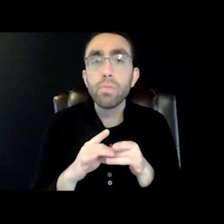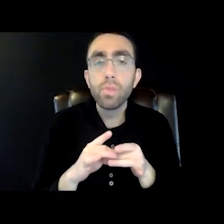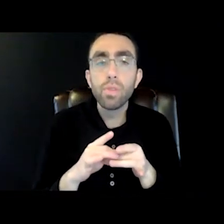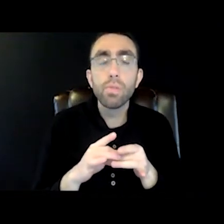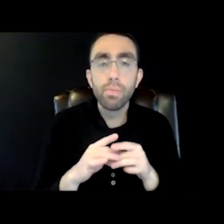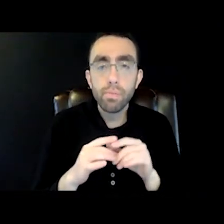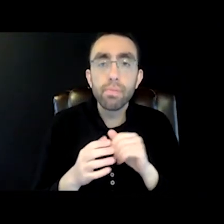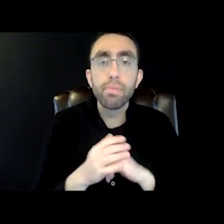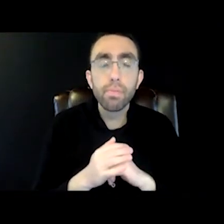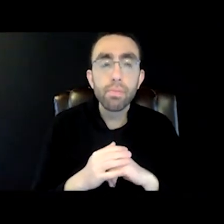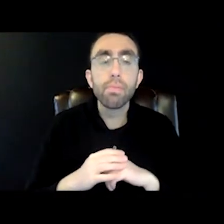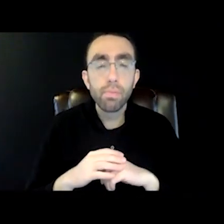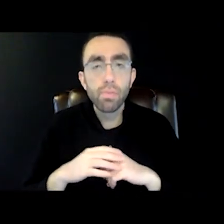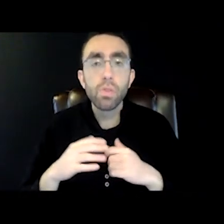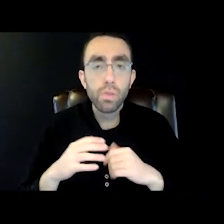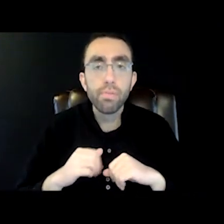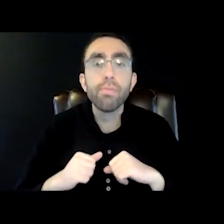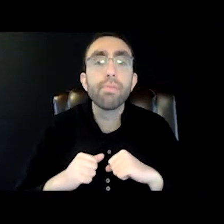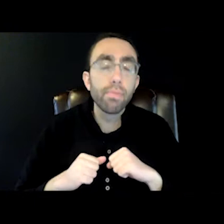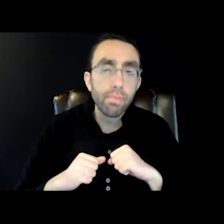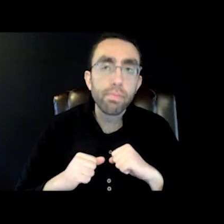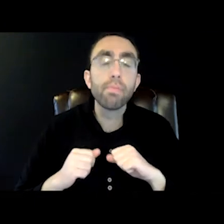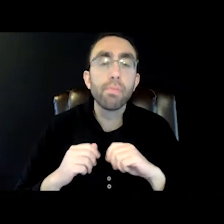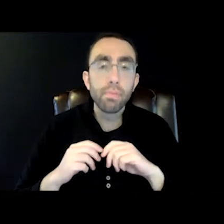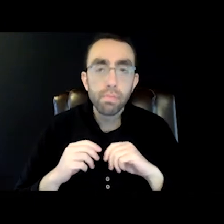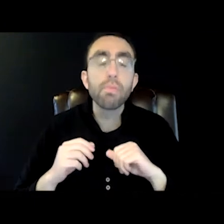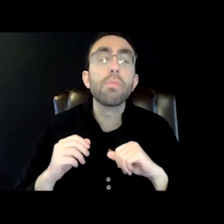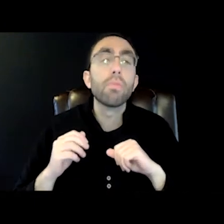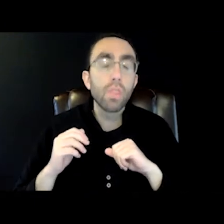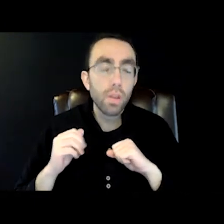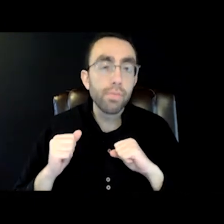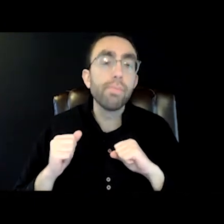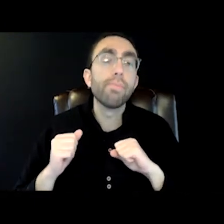similar or dissimilar experience to what someone is sharing.